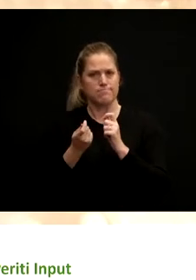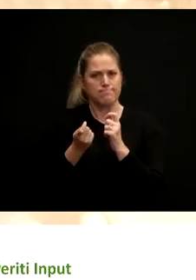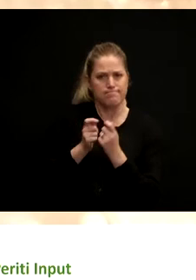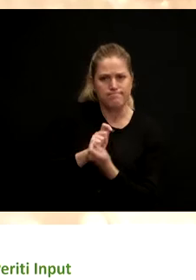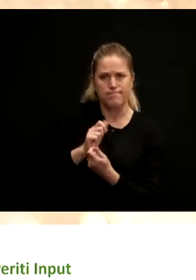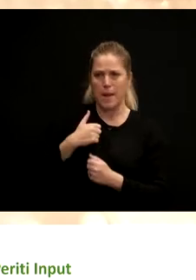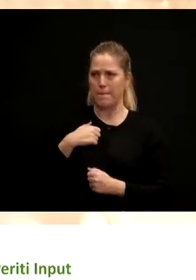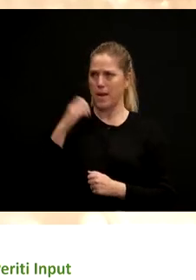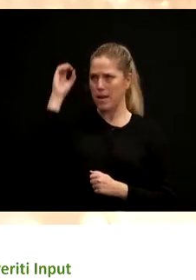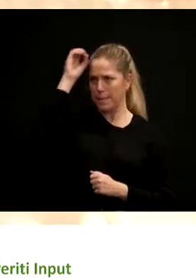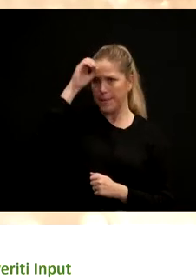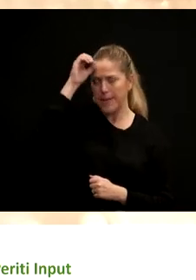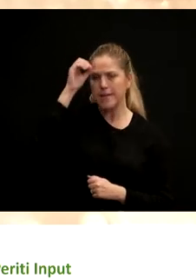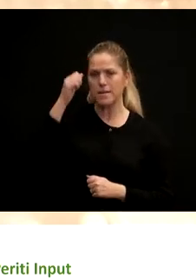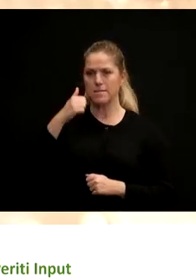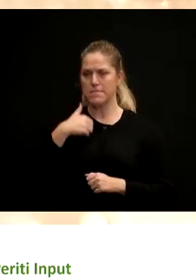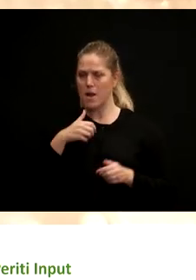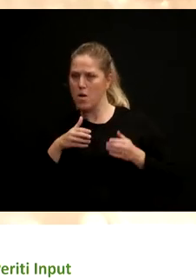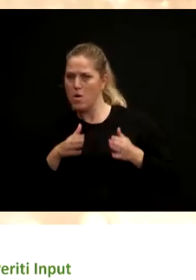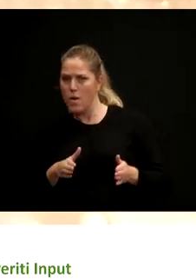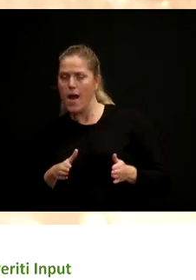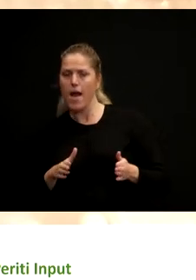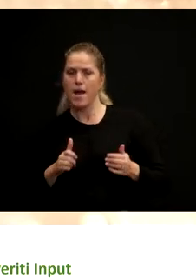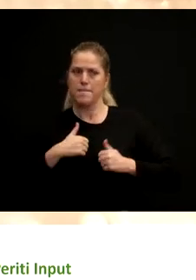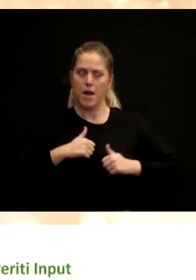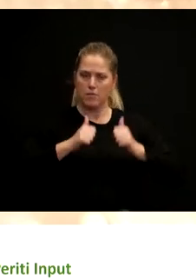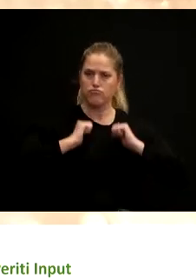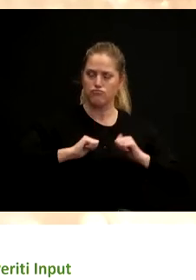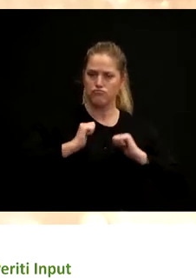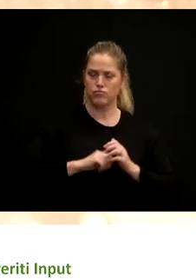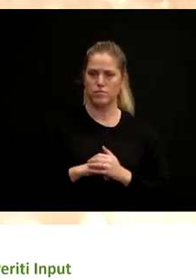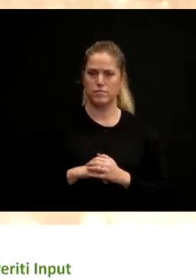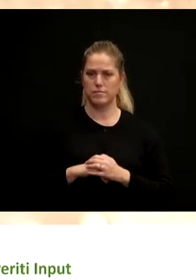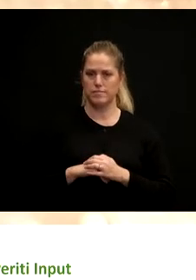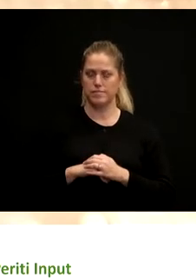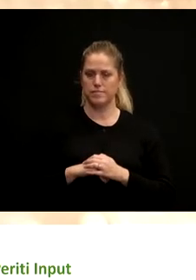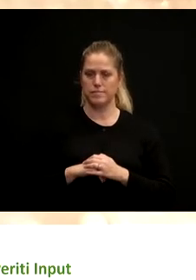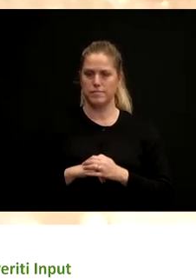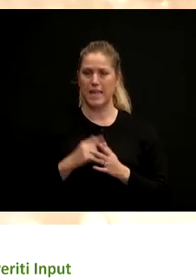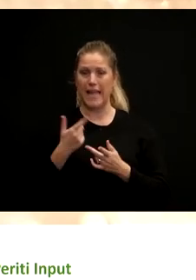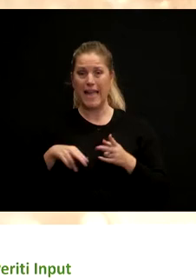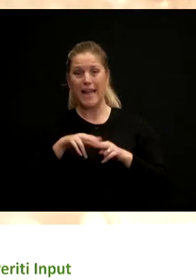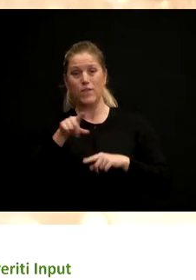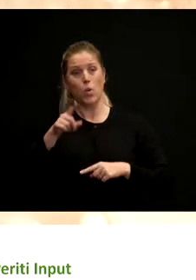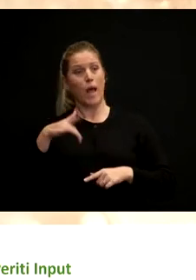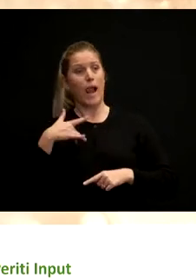Allowing the world to uncritically form us is contrary to the gospel.